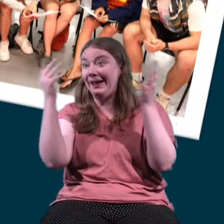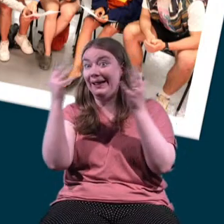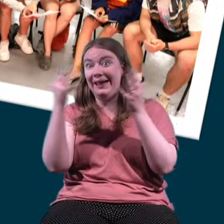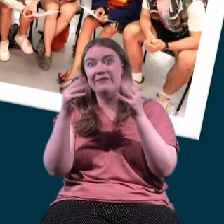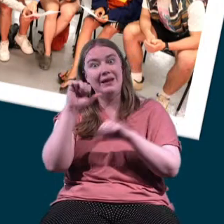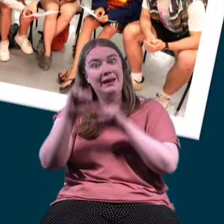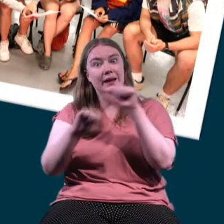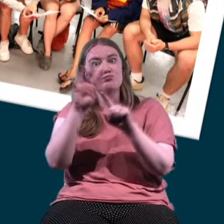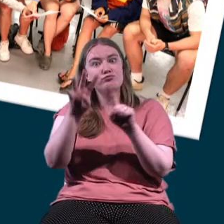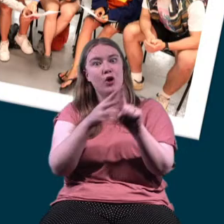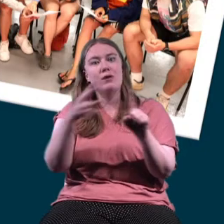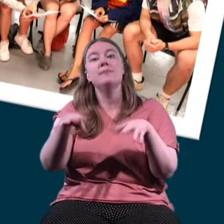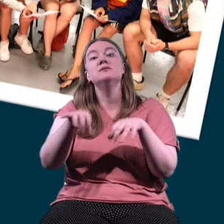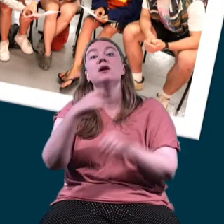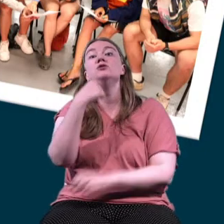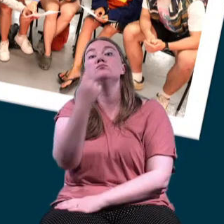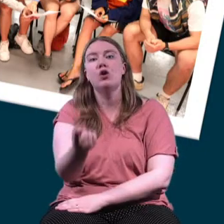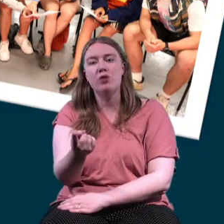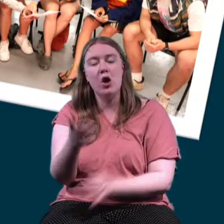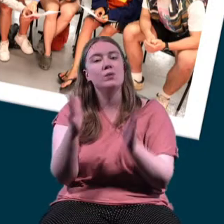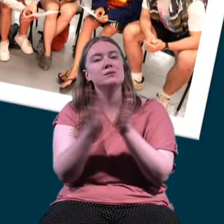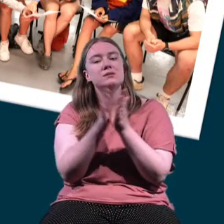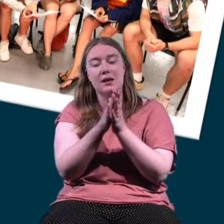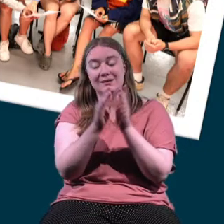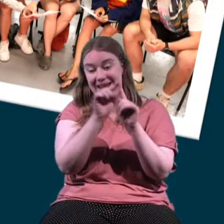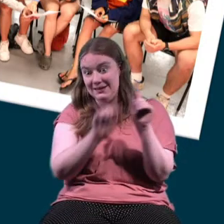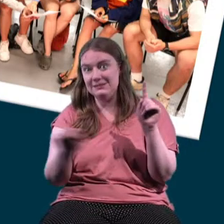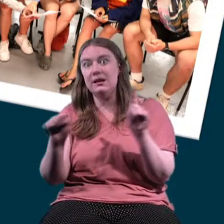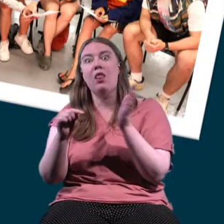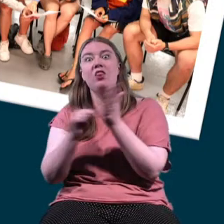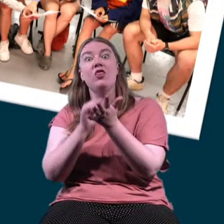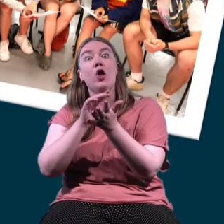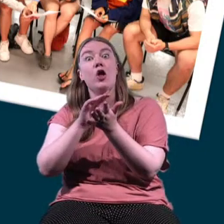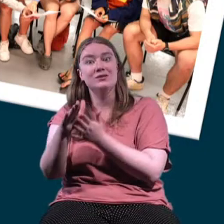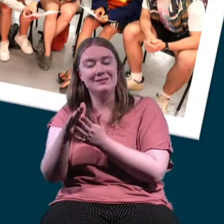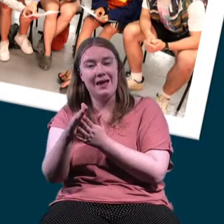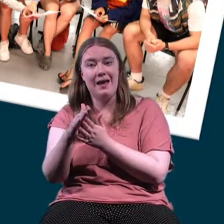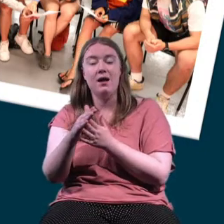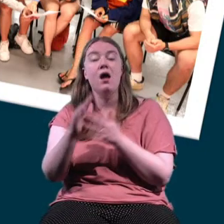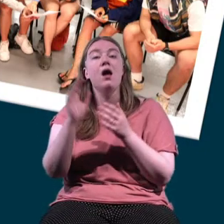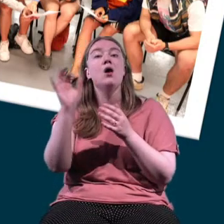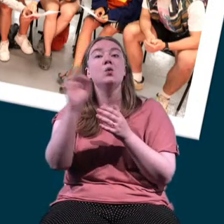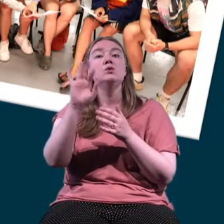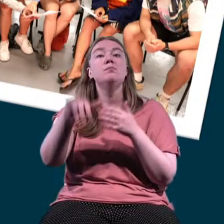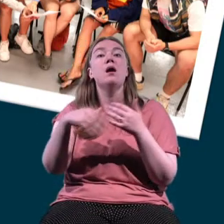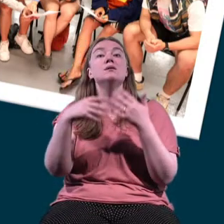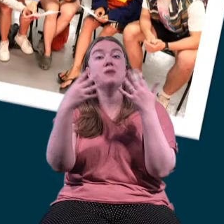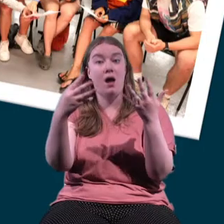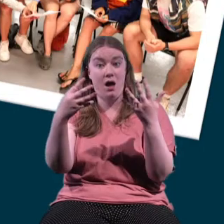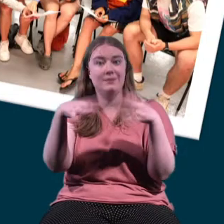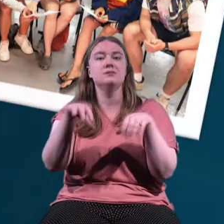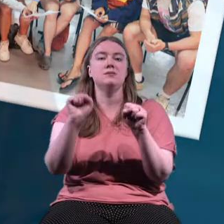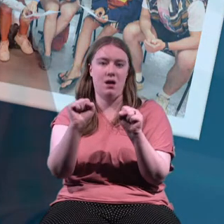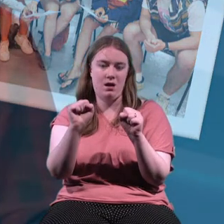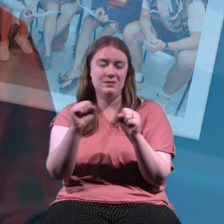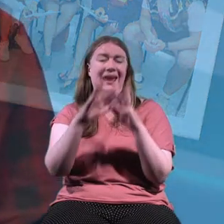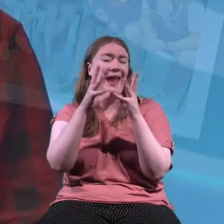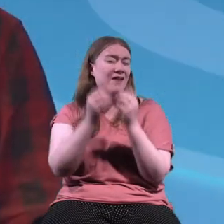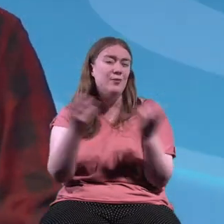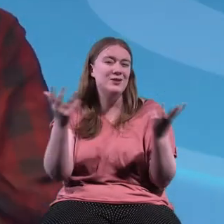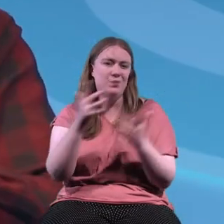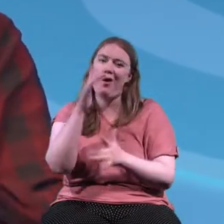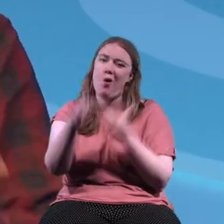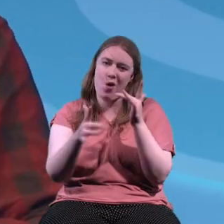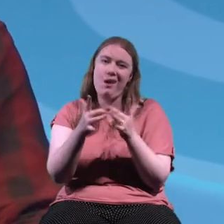program, starts tomorrow. That runs Sunday to Thursday, 9:15 p.m. start. All the information is on the